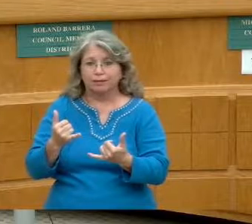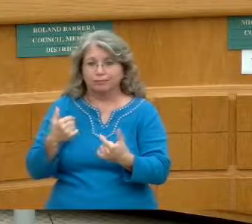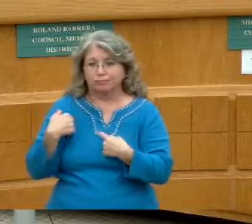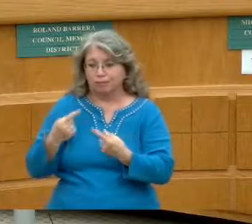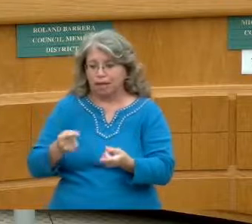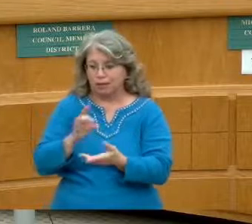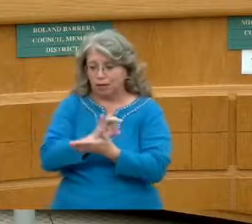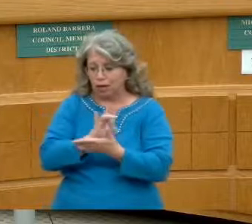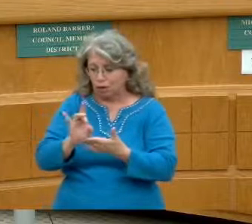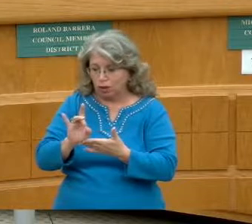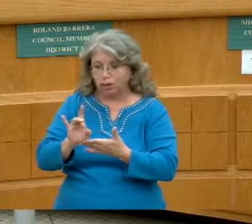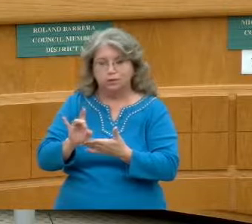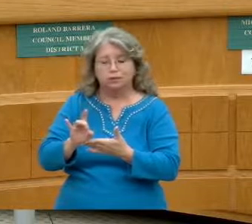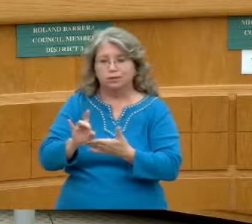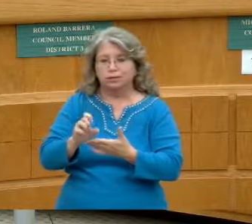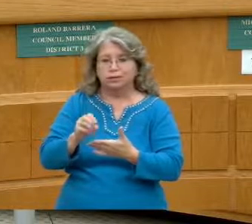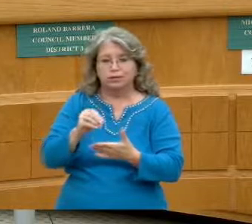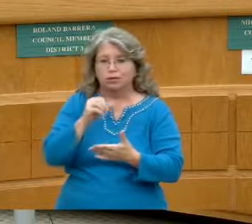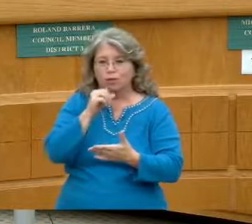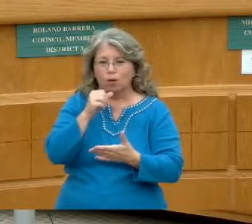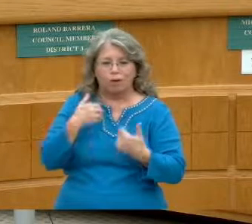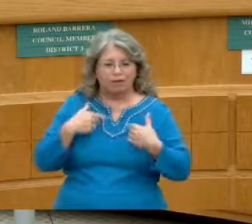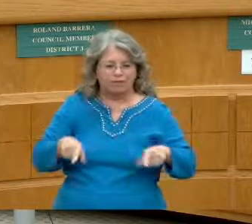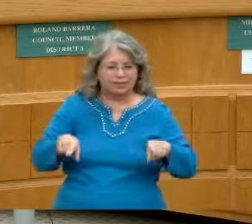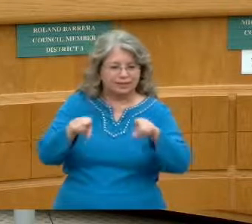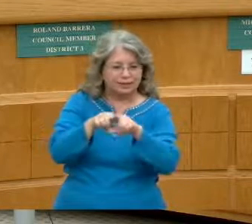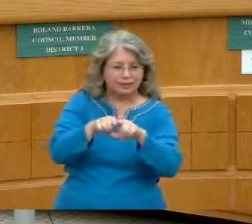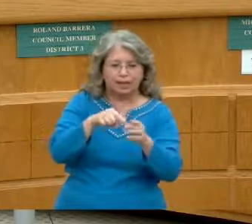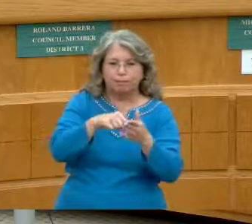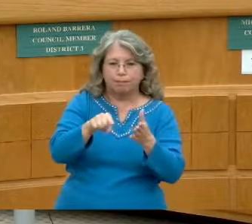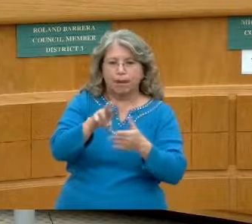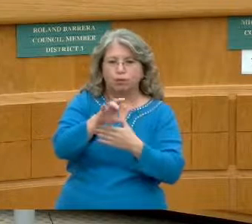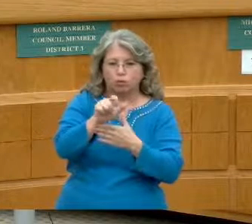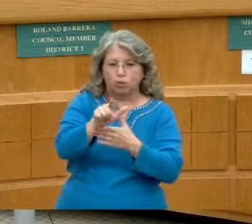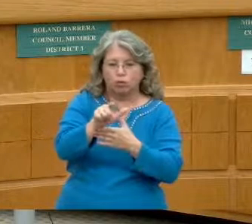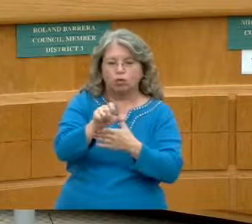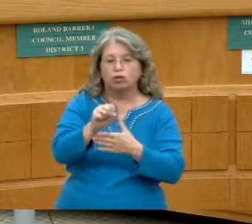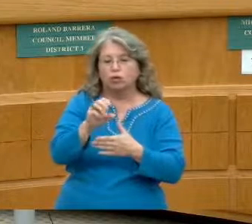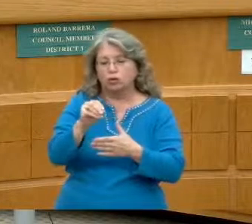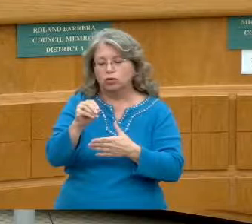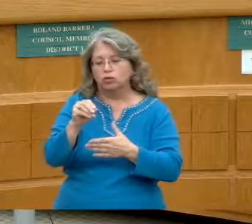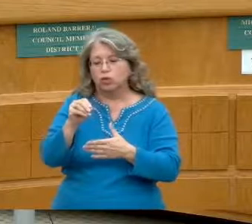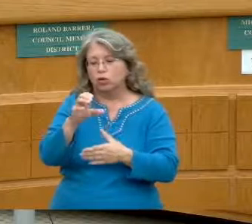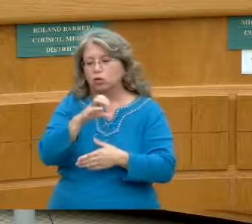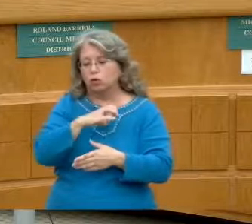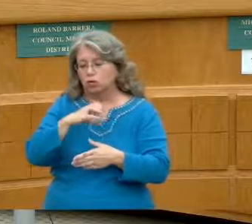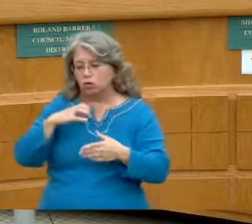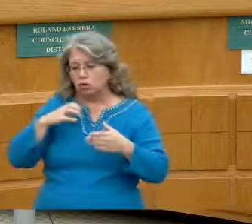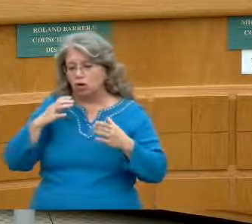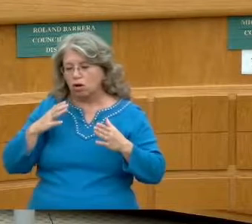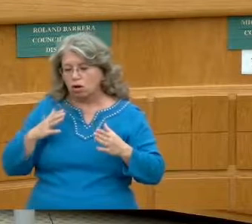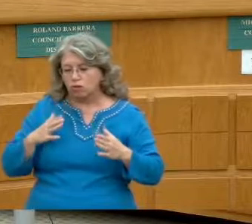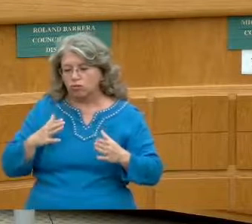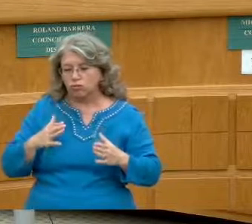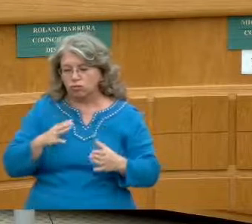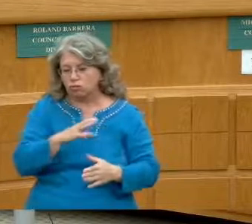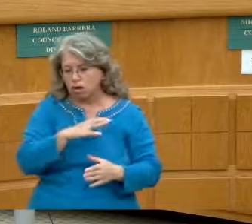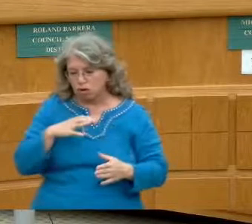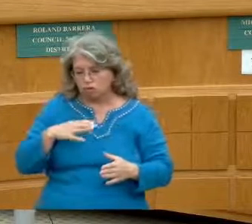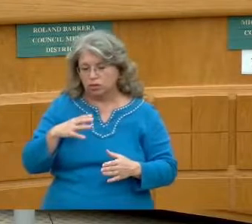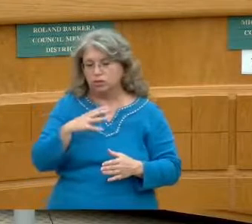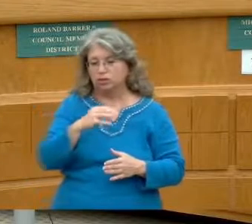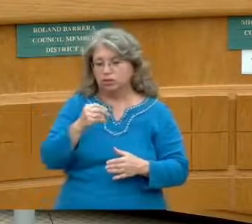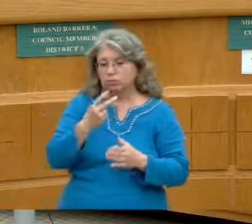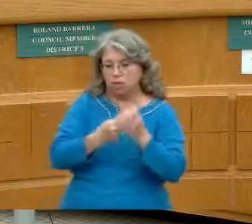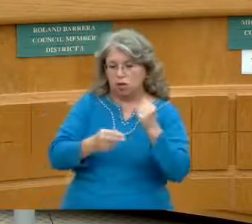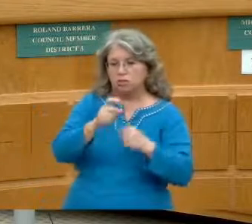had 8 weeks for the same time period last year. So there is some talk in Congress, and I think both Texas Senators Cornyn and